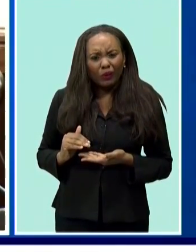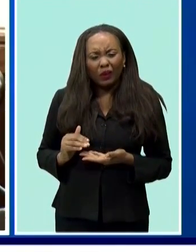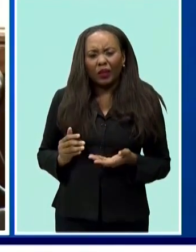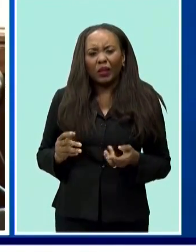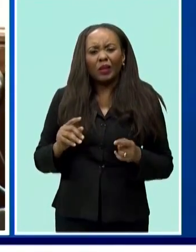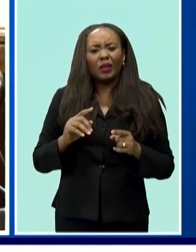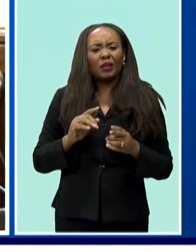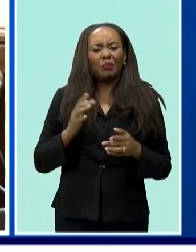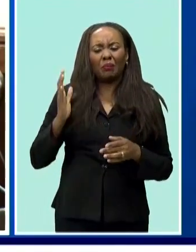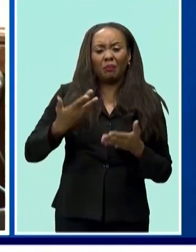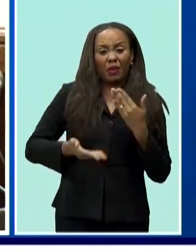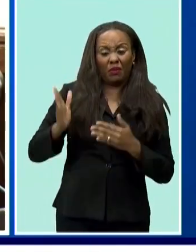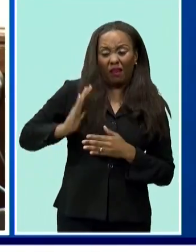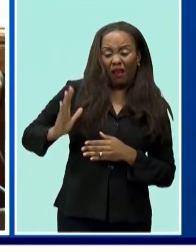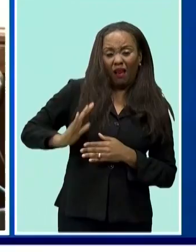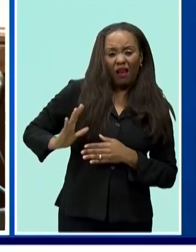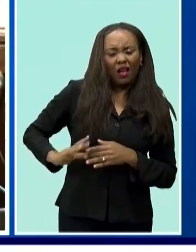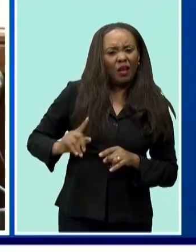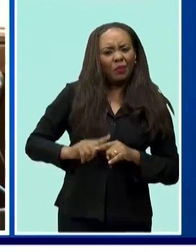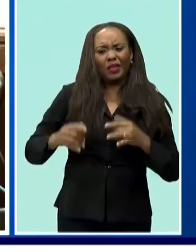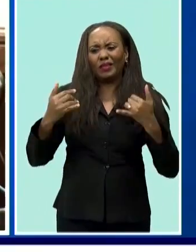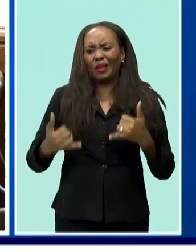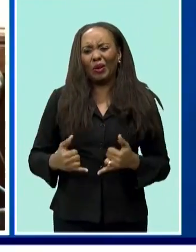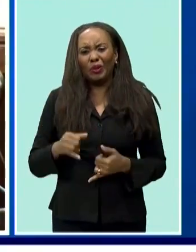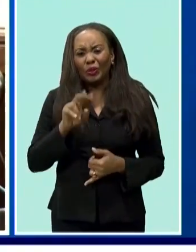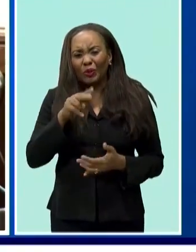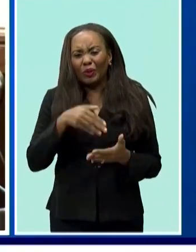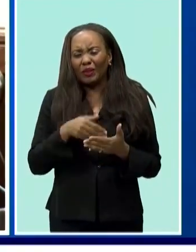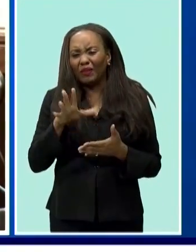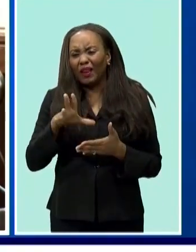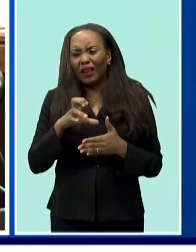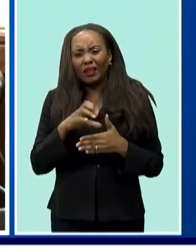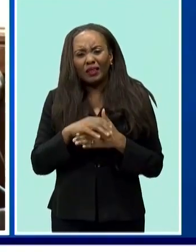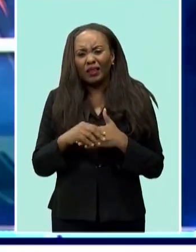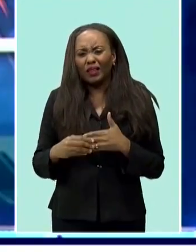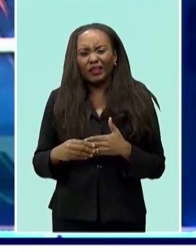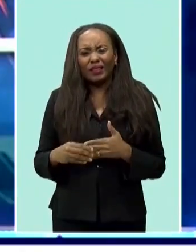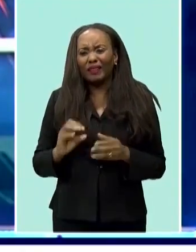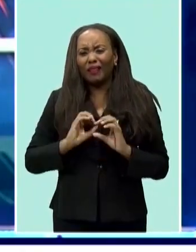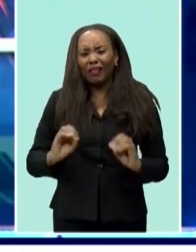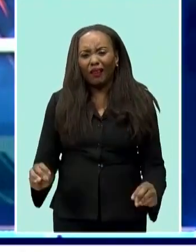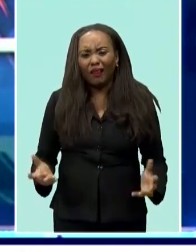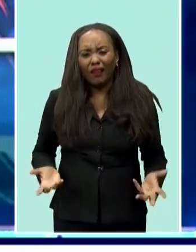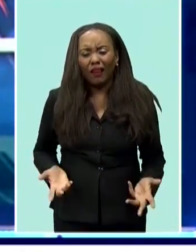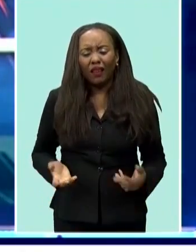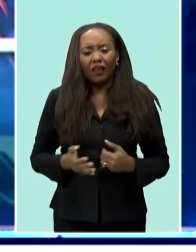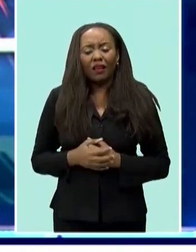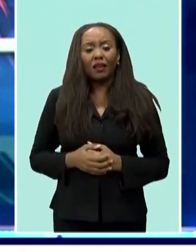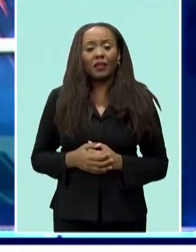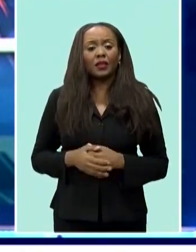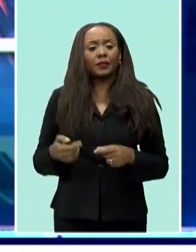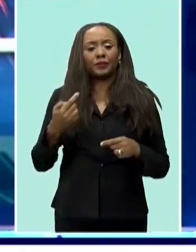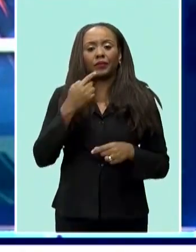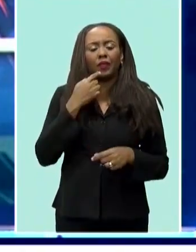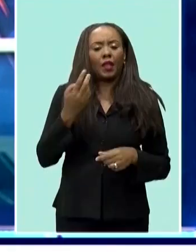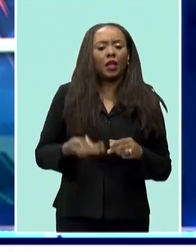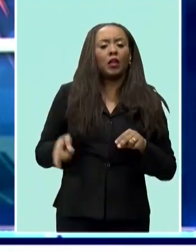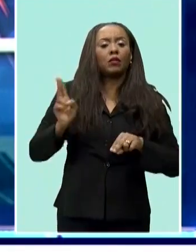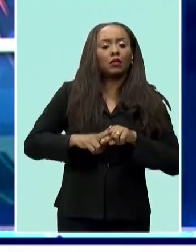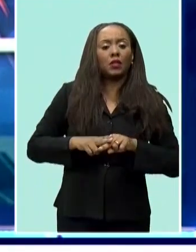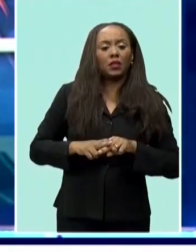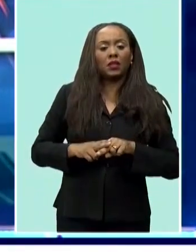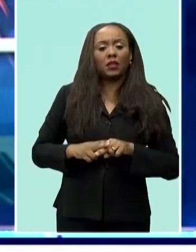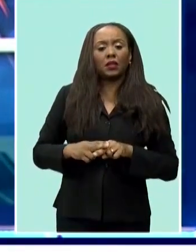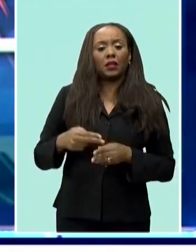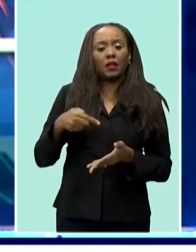a huge amount of money today. In fact, it is trifling today, sir. Mr. Marshall adds that simply increasing the